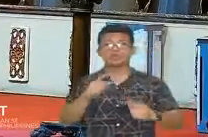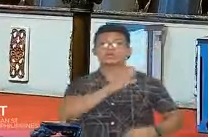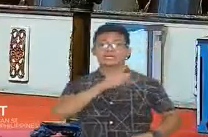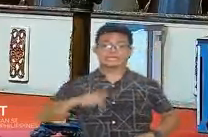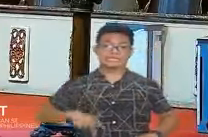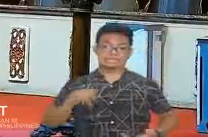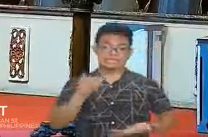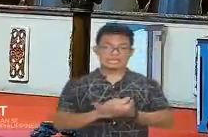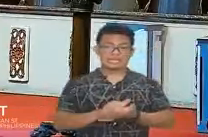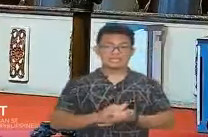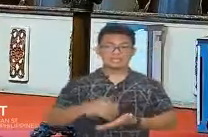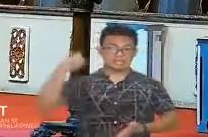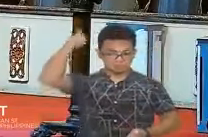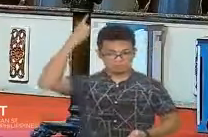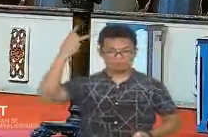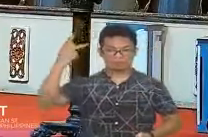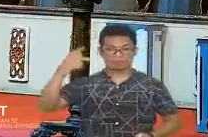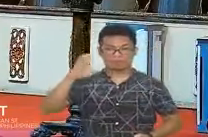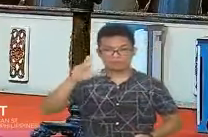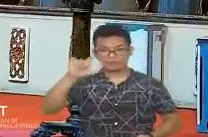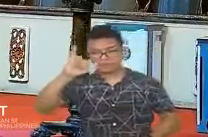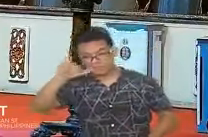verse 19.